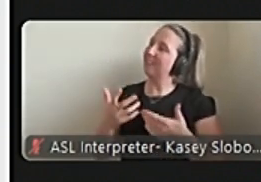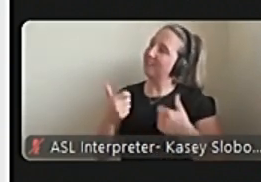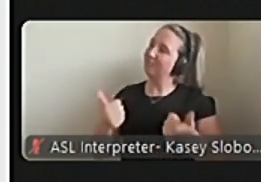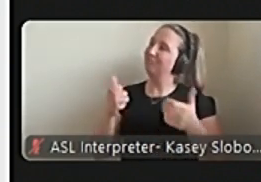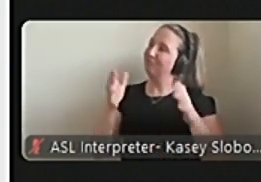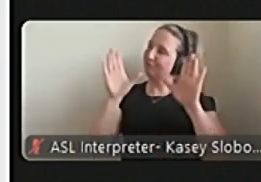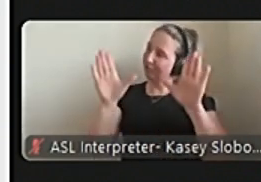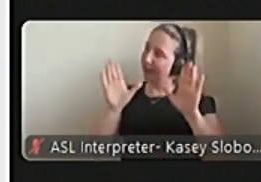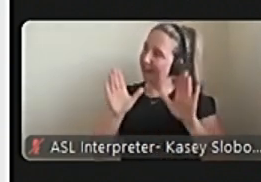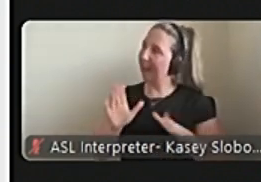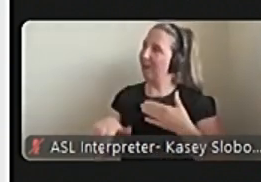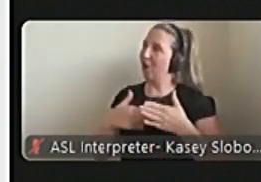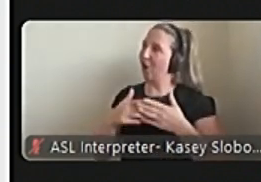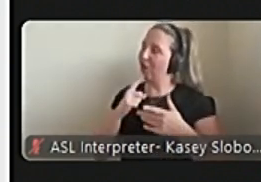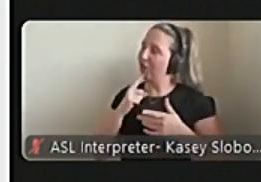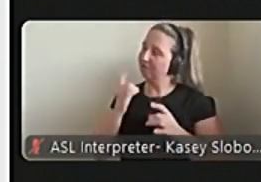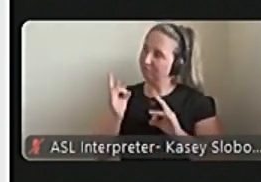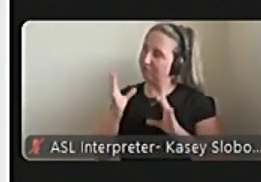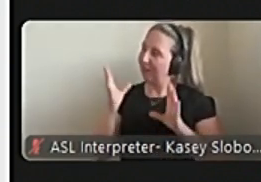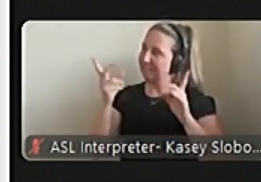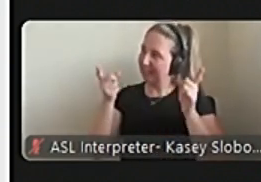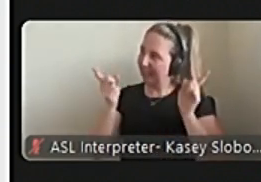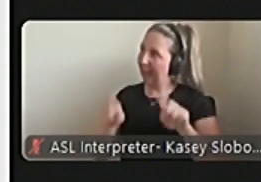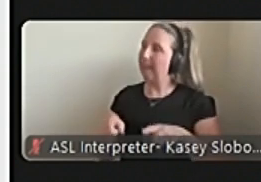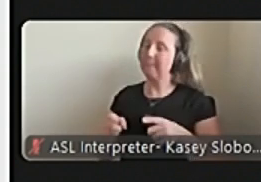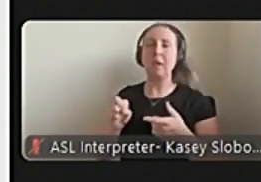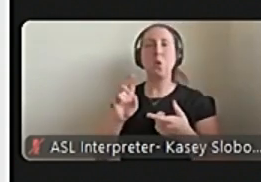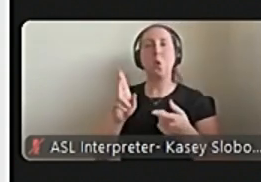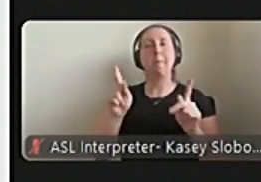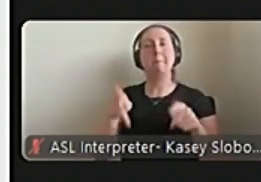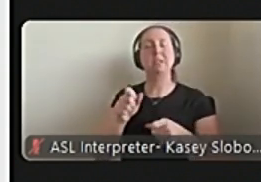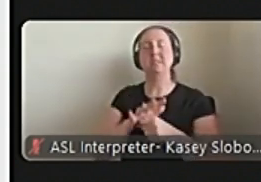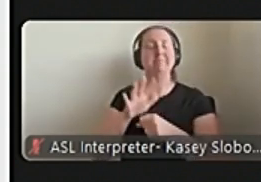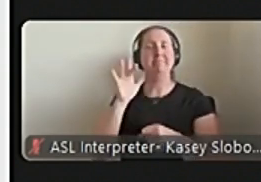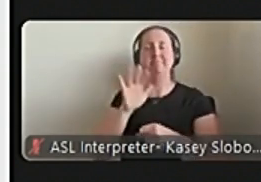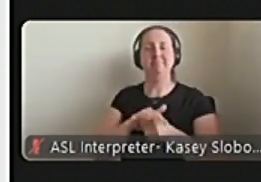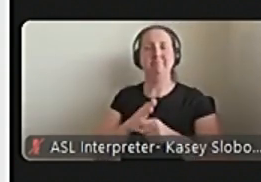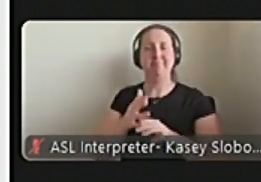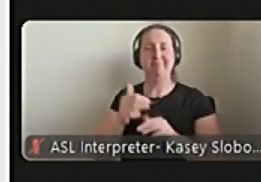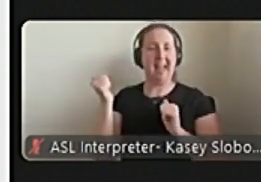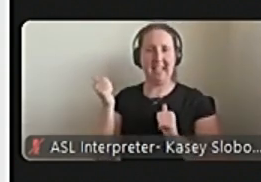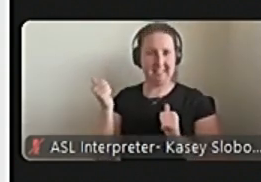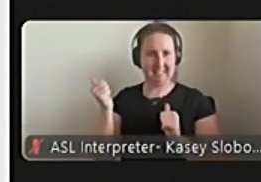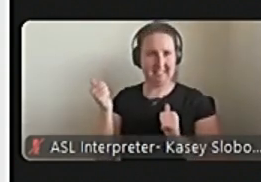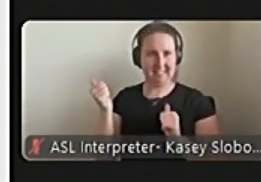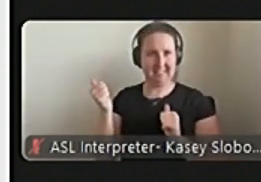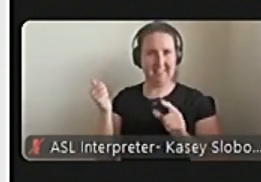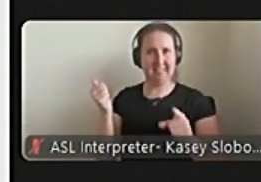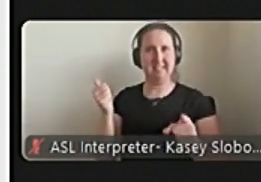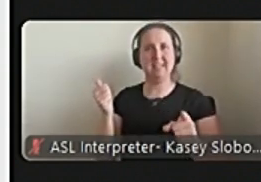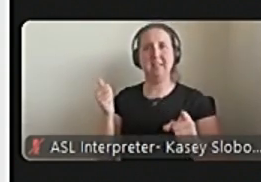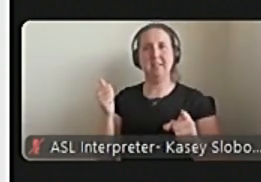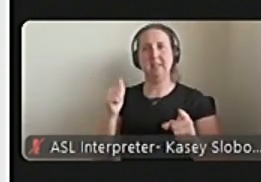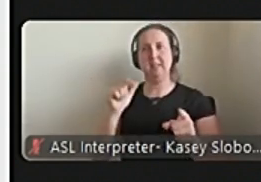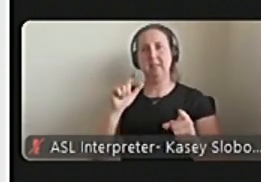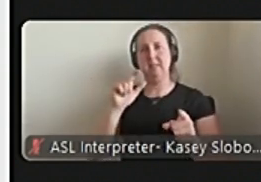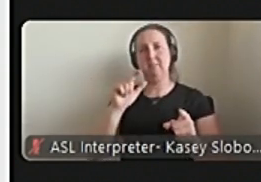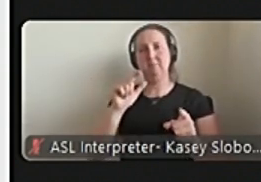with it. Or somebody who's quick to temper. Those are innate, temperament is innate. We can't really change